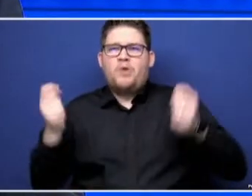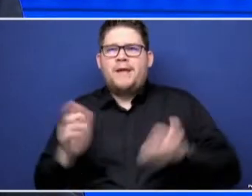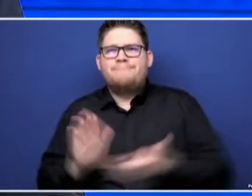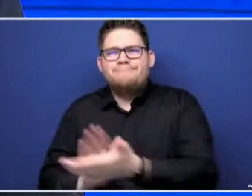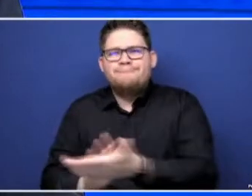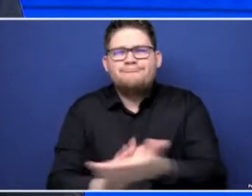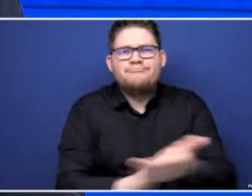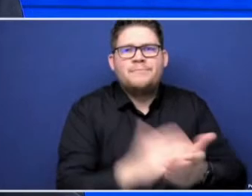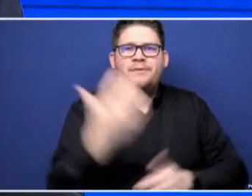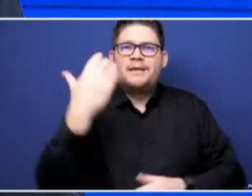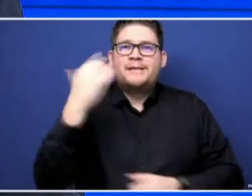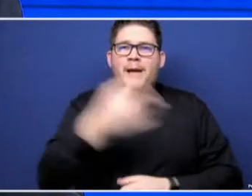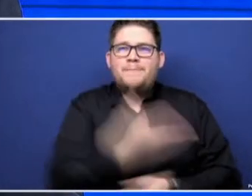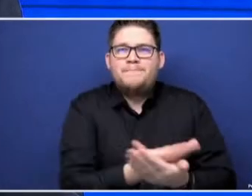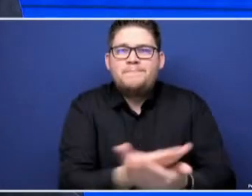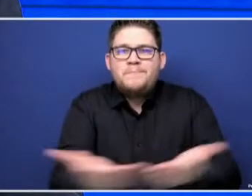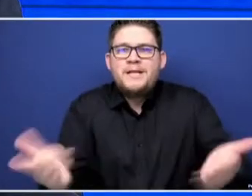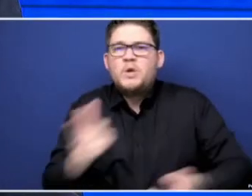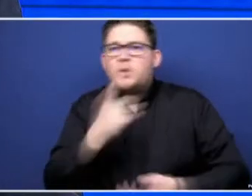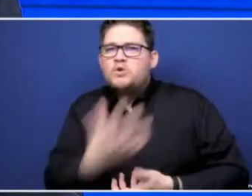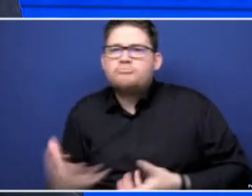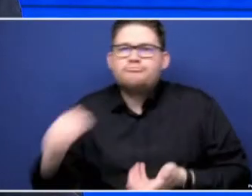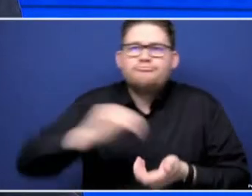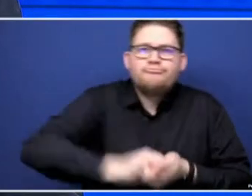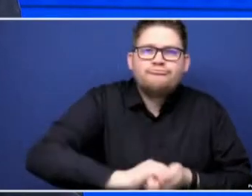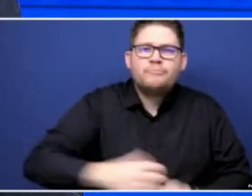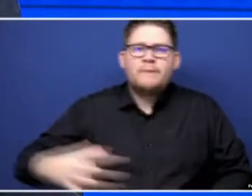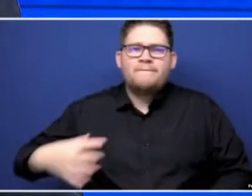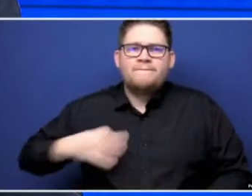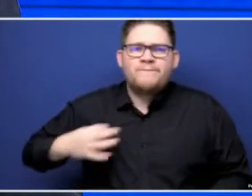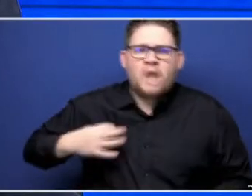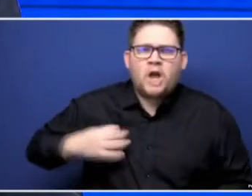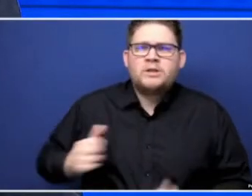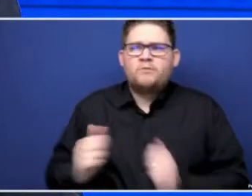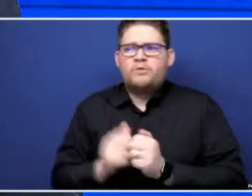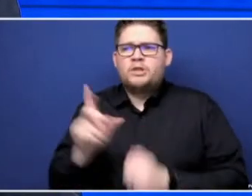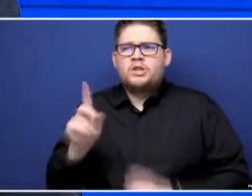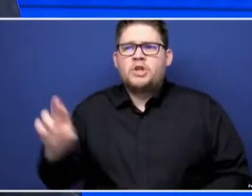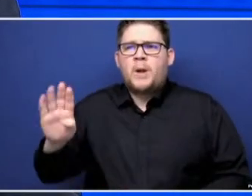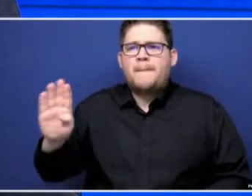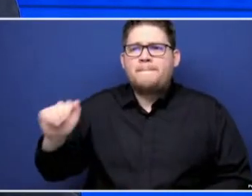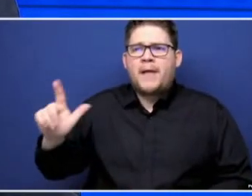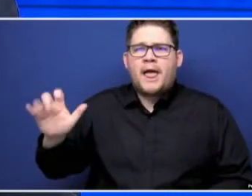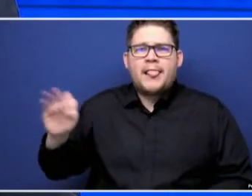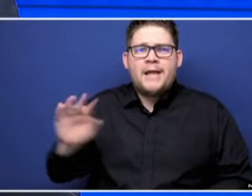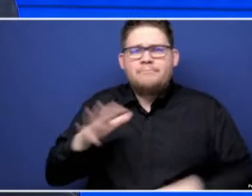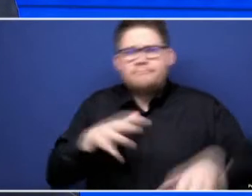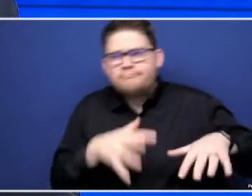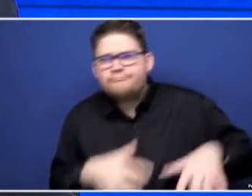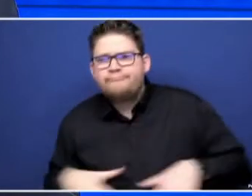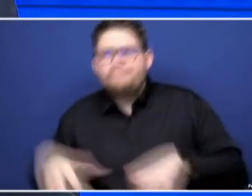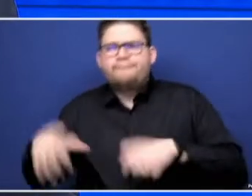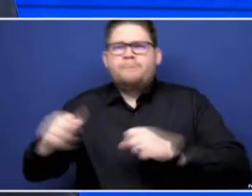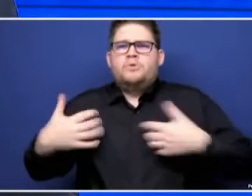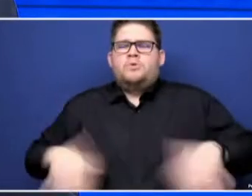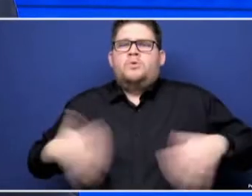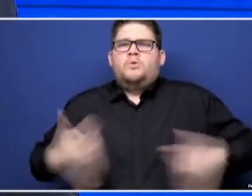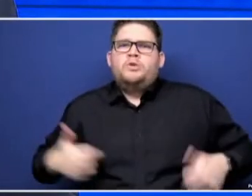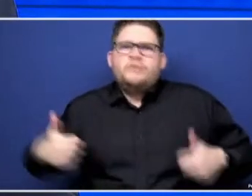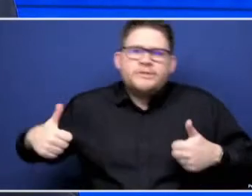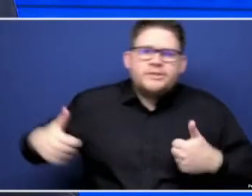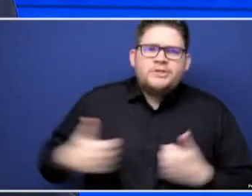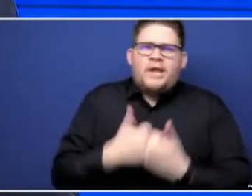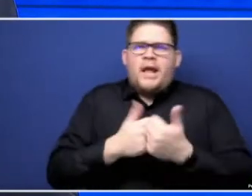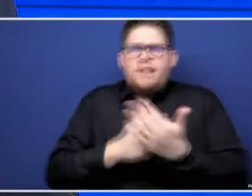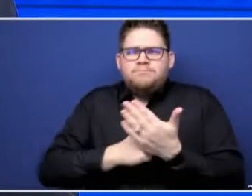delayed coming into Canada. There's talk as well about the European Union holding back shipments of Moderna and Pfizer. How